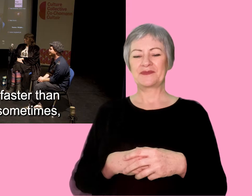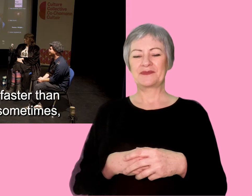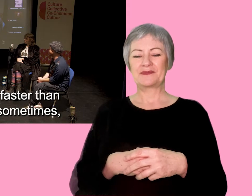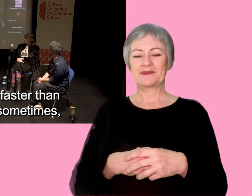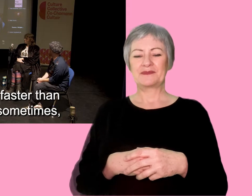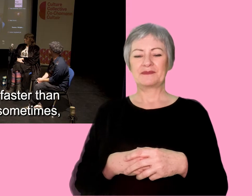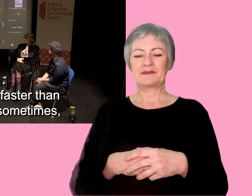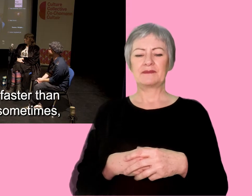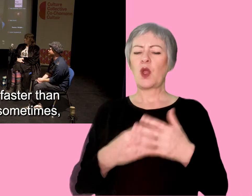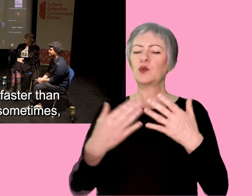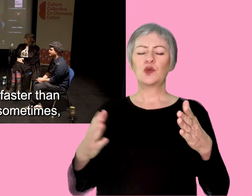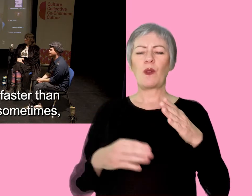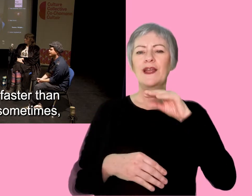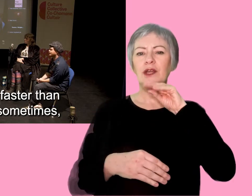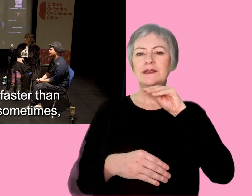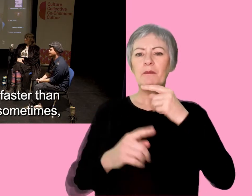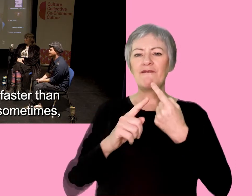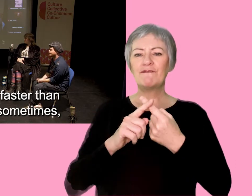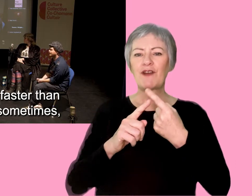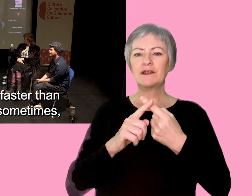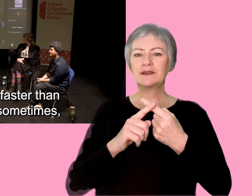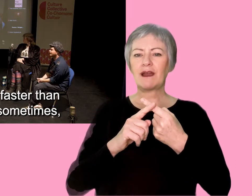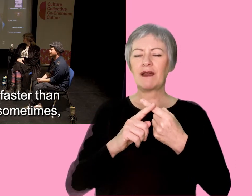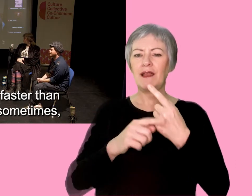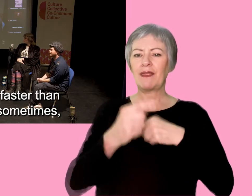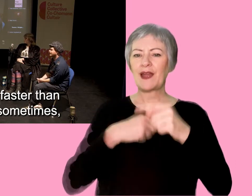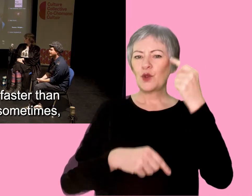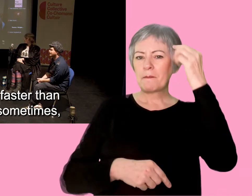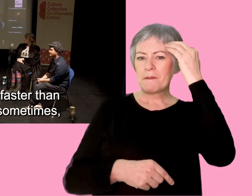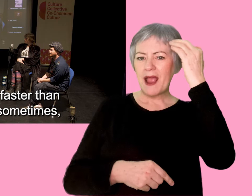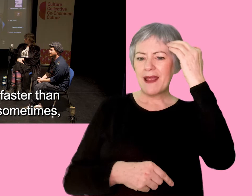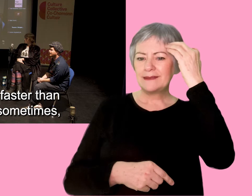Don't let your tongue be faster than your mind.